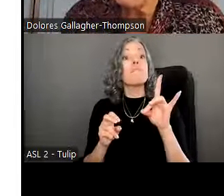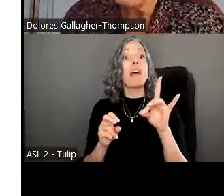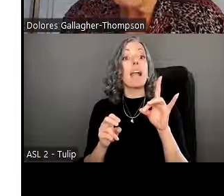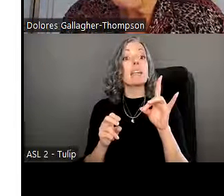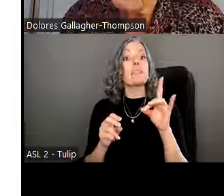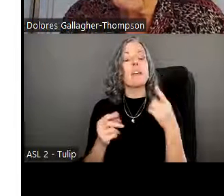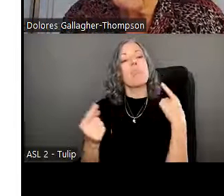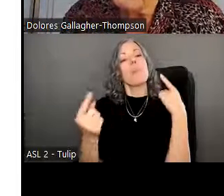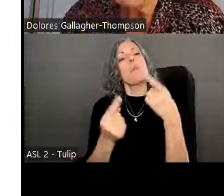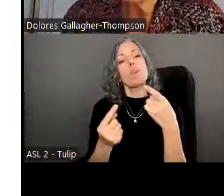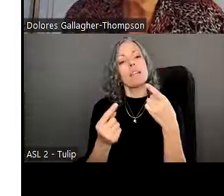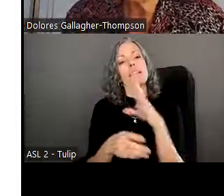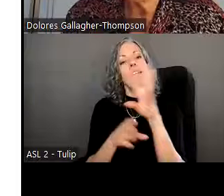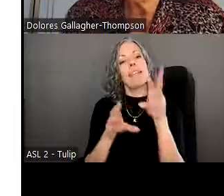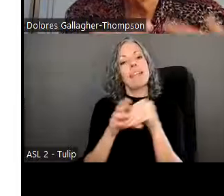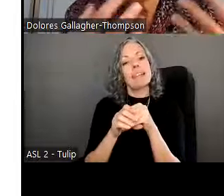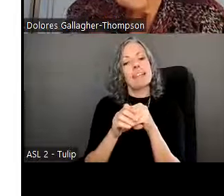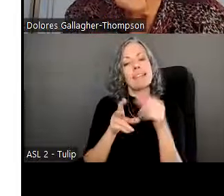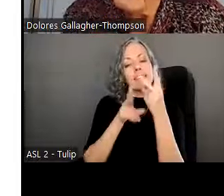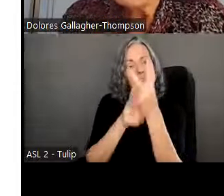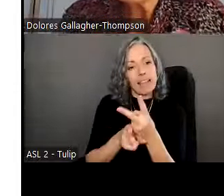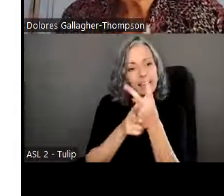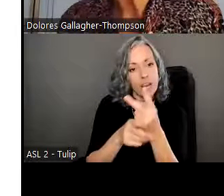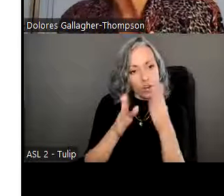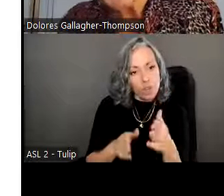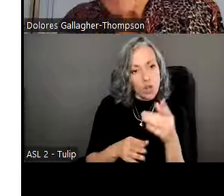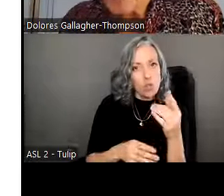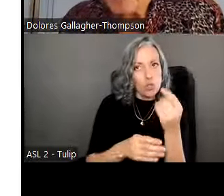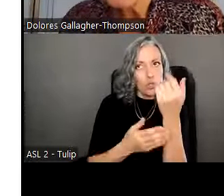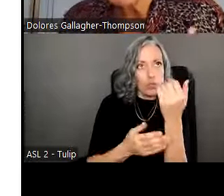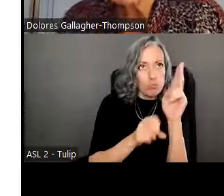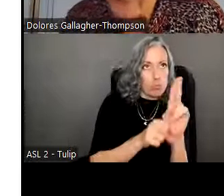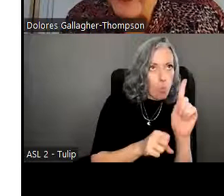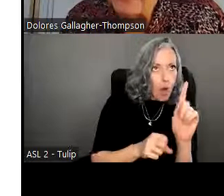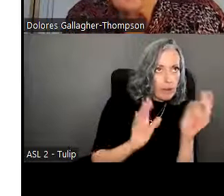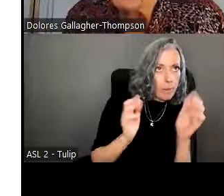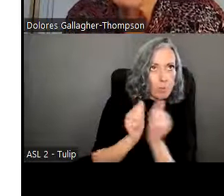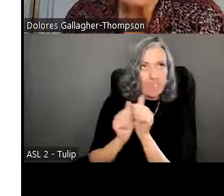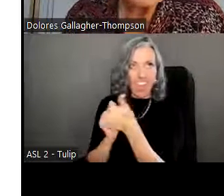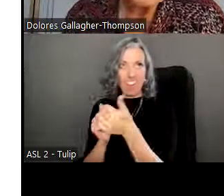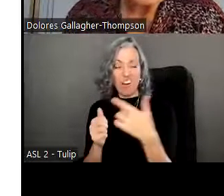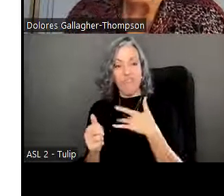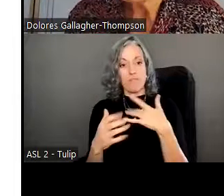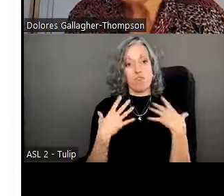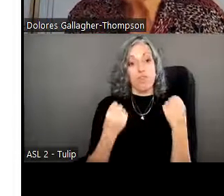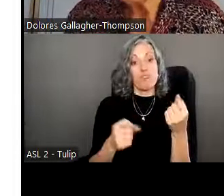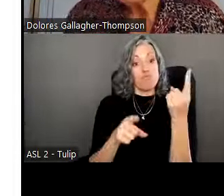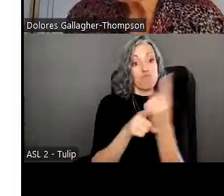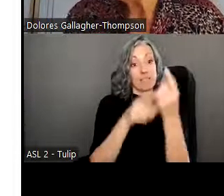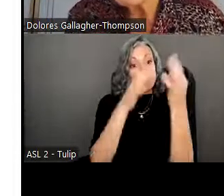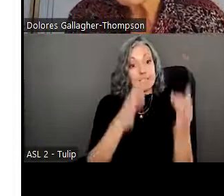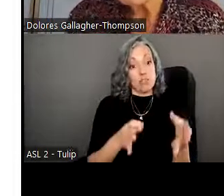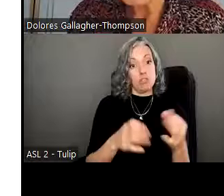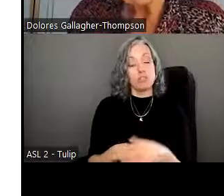that trajectory of caregiving when we would use one intervention over another and feel confident that we're making the right decision.